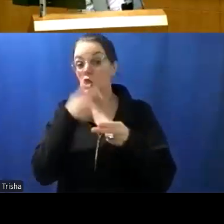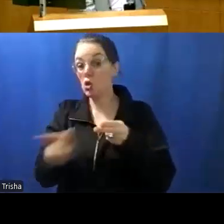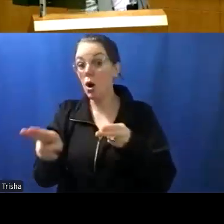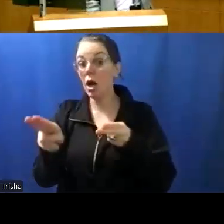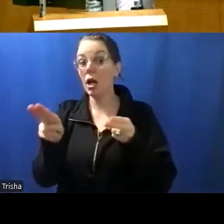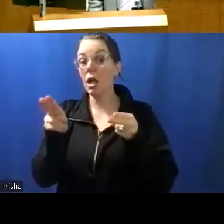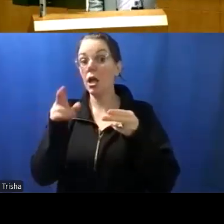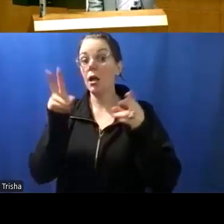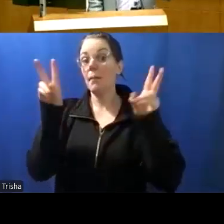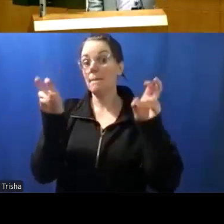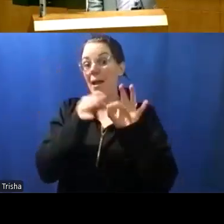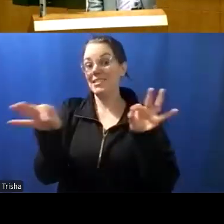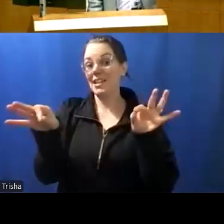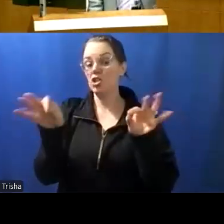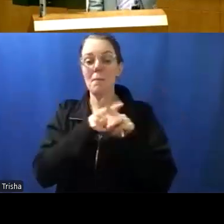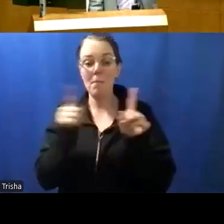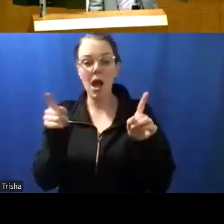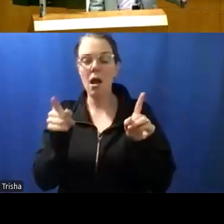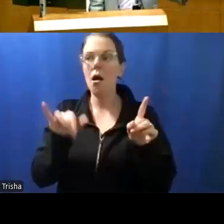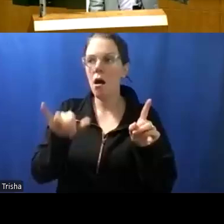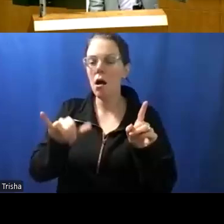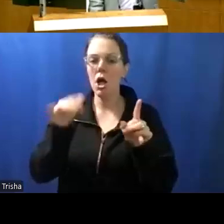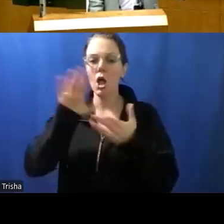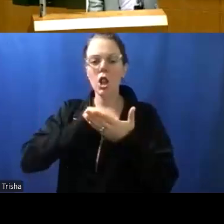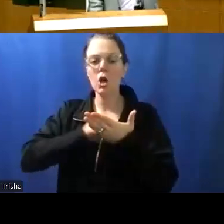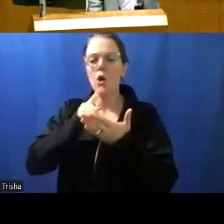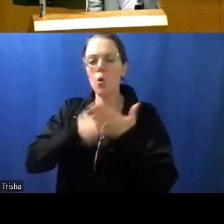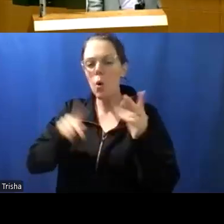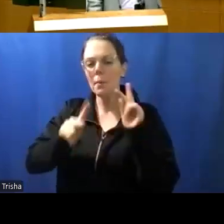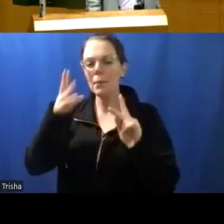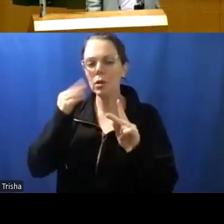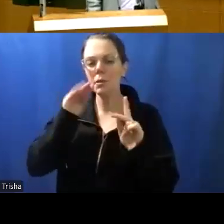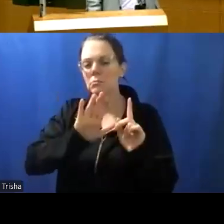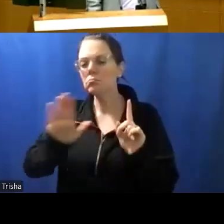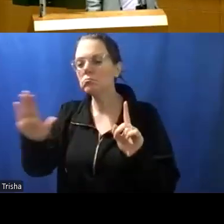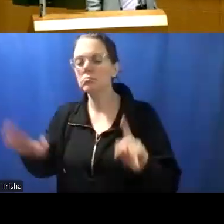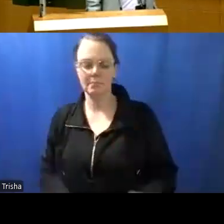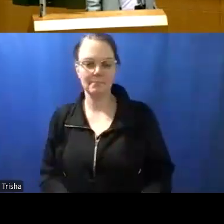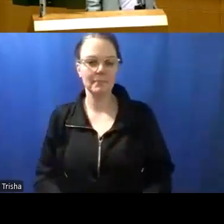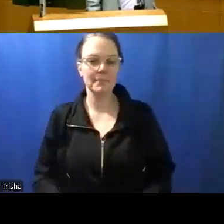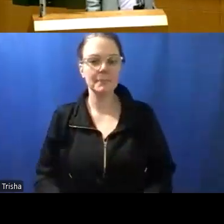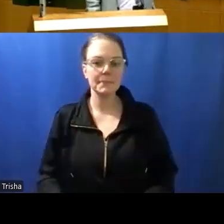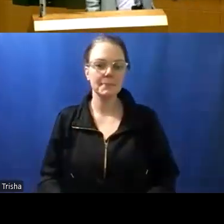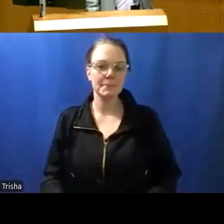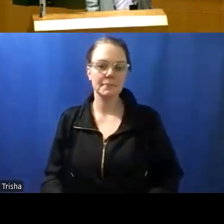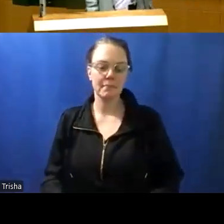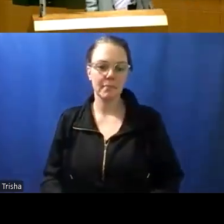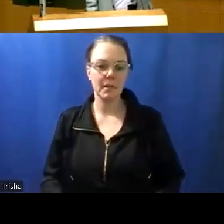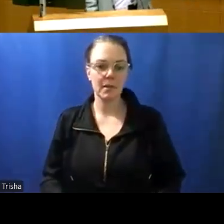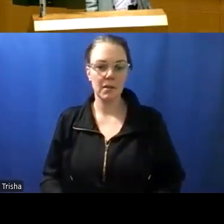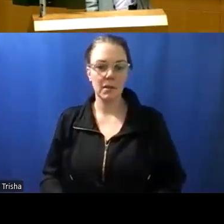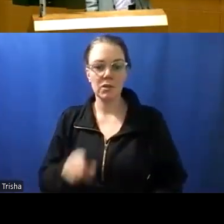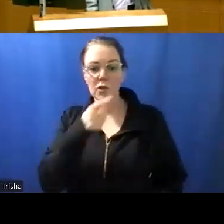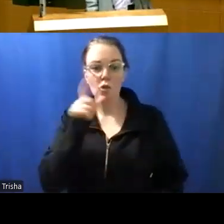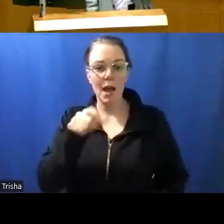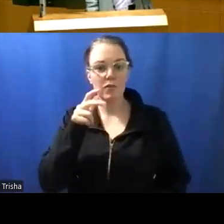you really get a sense of what people are going through or what they went through and where they are now. So again, you don't have to sit there for